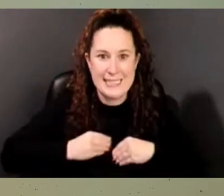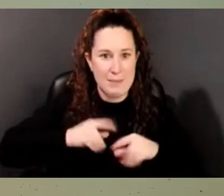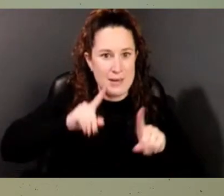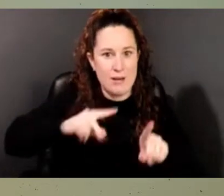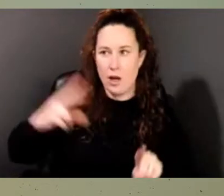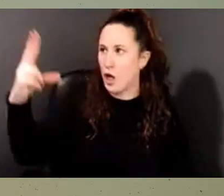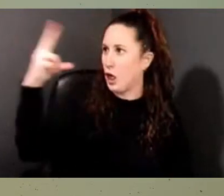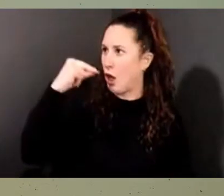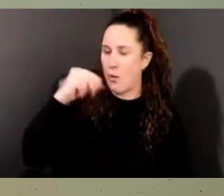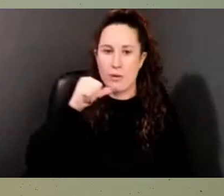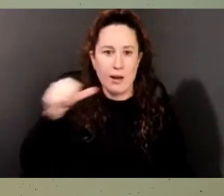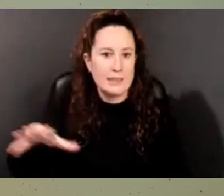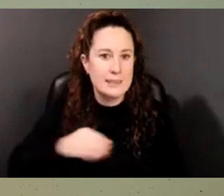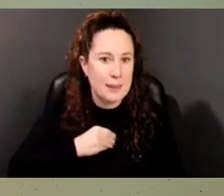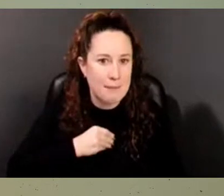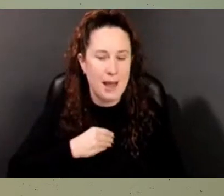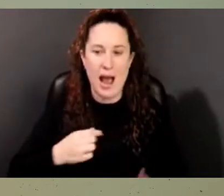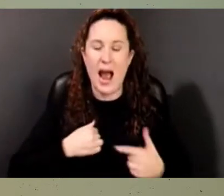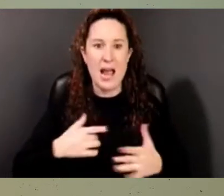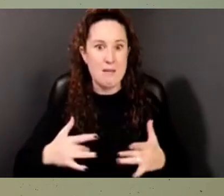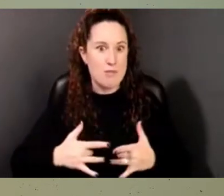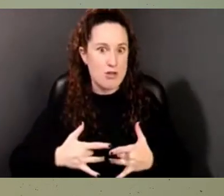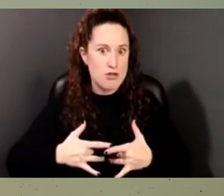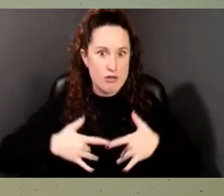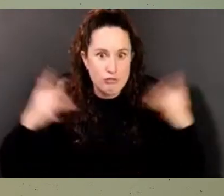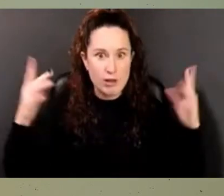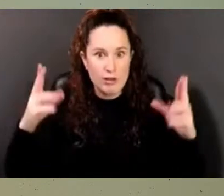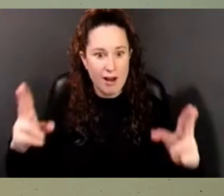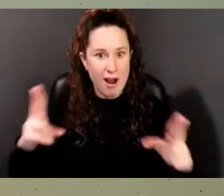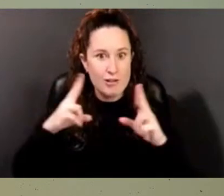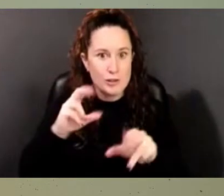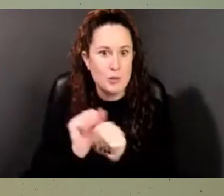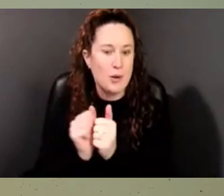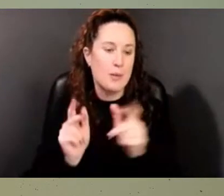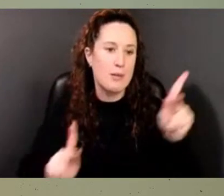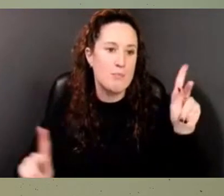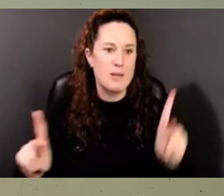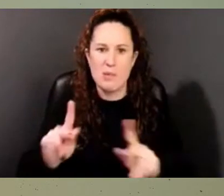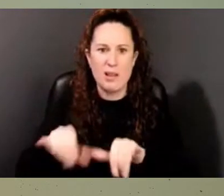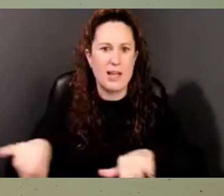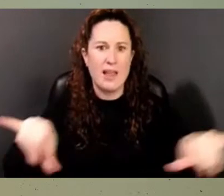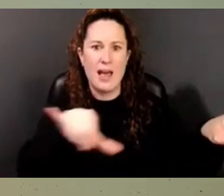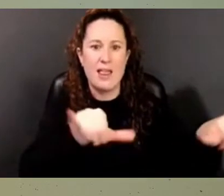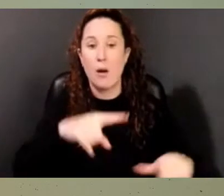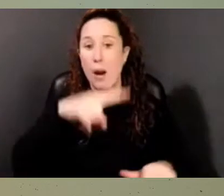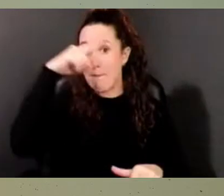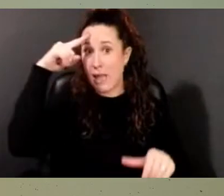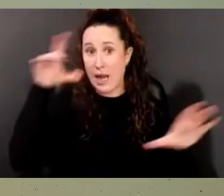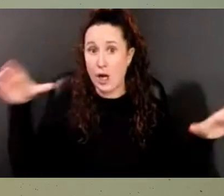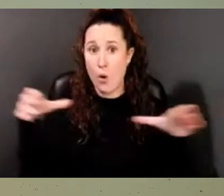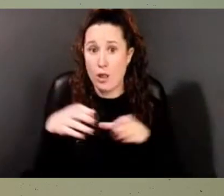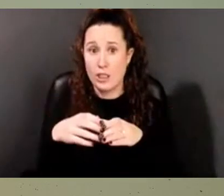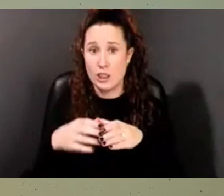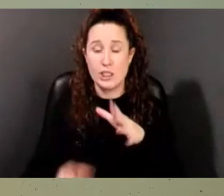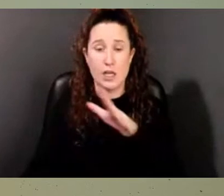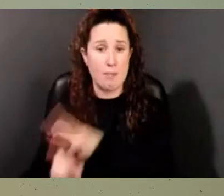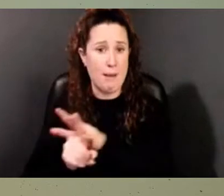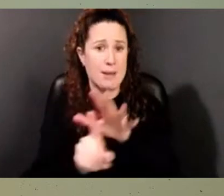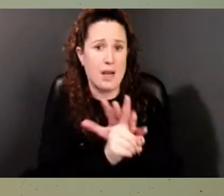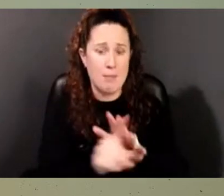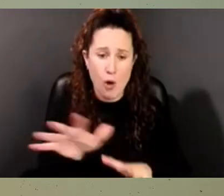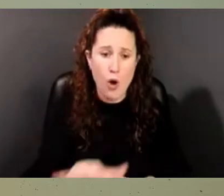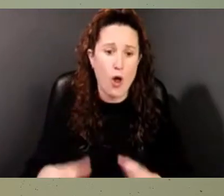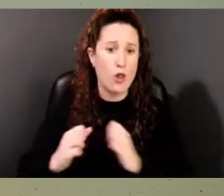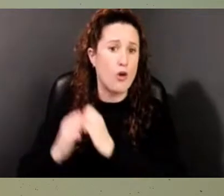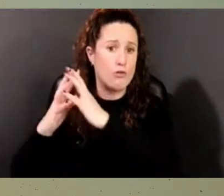as part of this Black Cemetery Coalition that's really popping up everywhere. There's one that I'm working with, Gear Cemetery, East